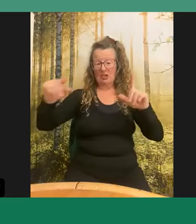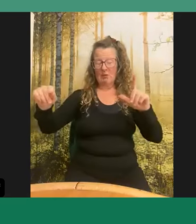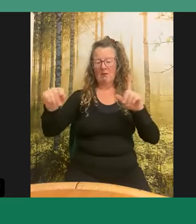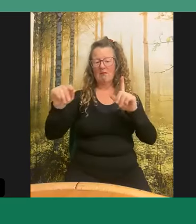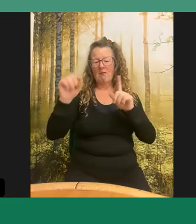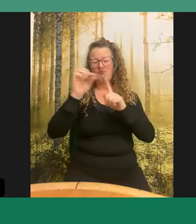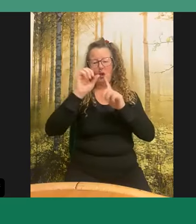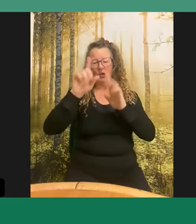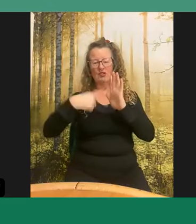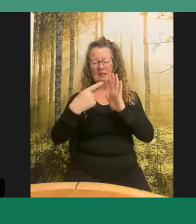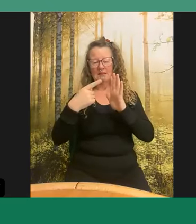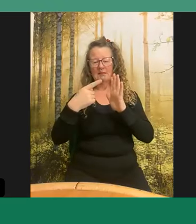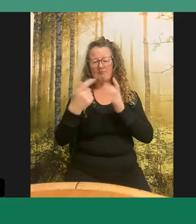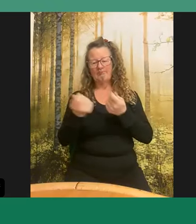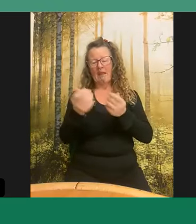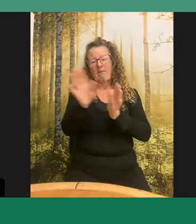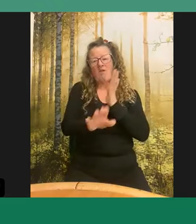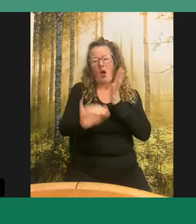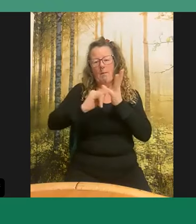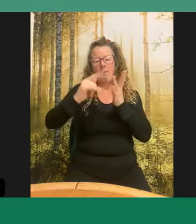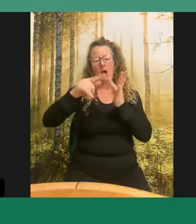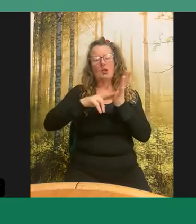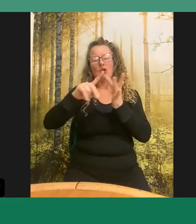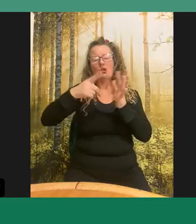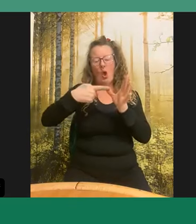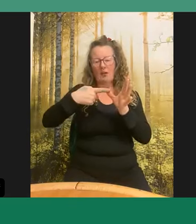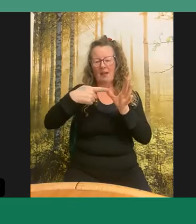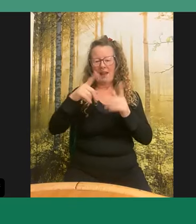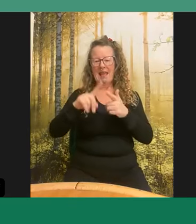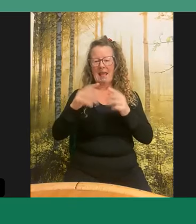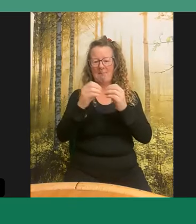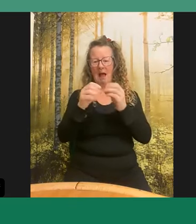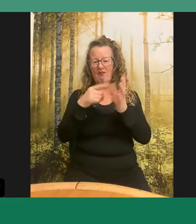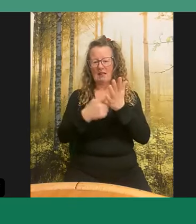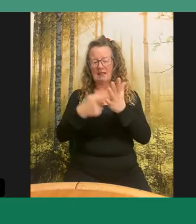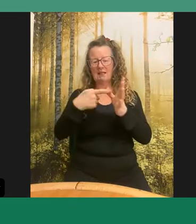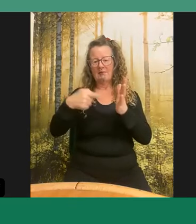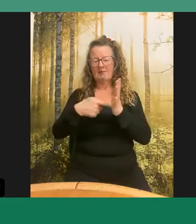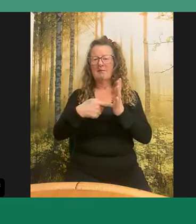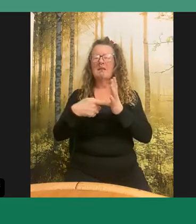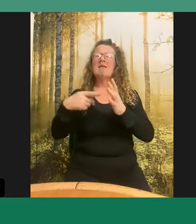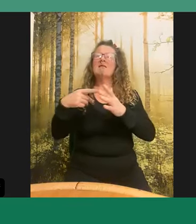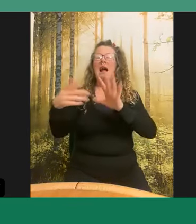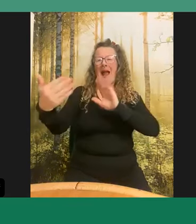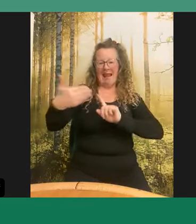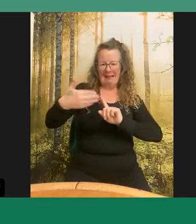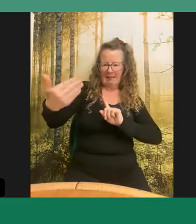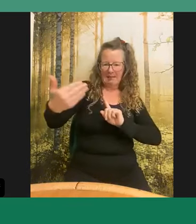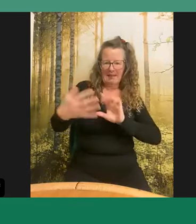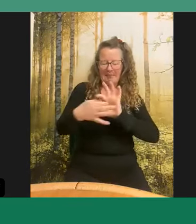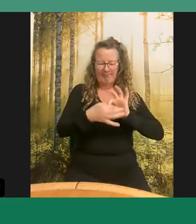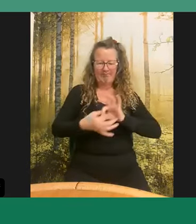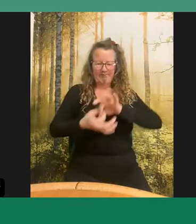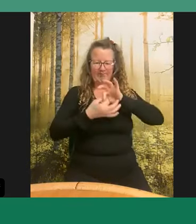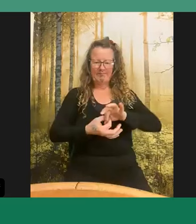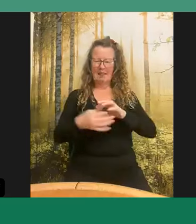Barrett, that investigates ideas around migration, belonging, identity, and hybridity, and aims to build greater empathy with the Windrush generation by taking